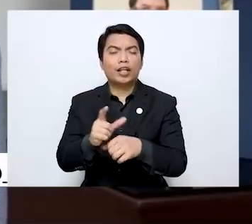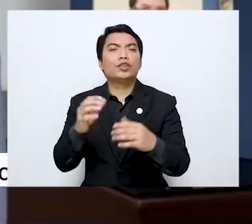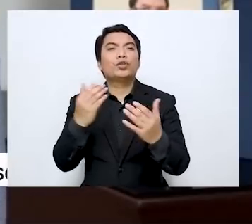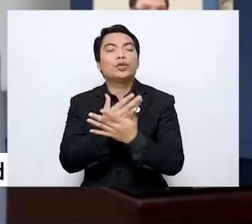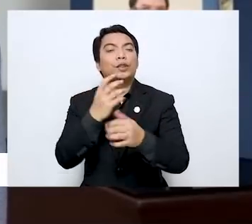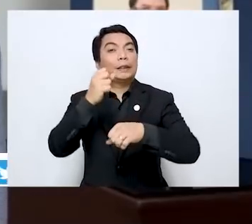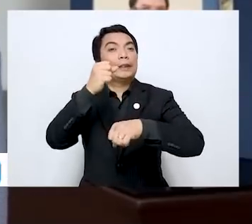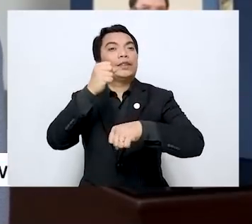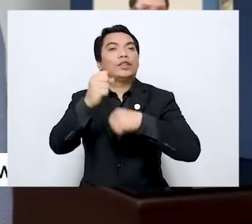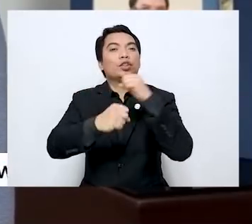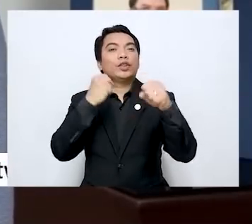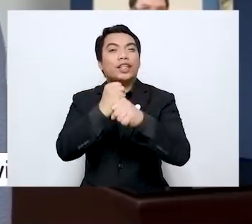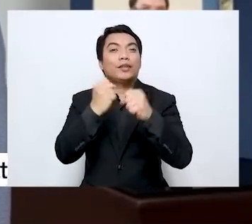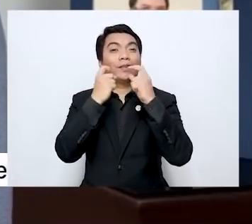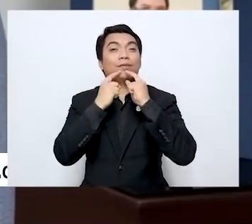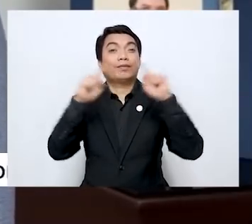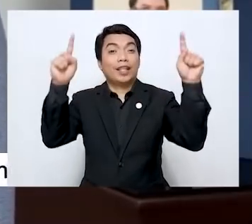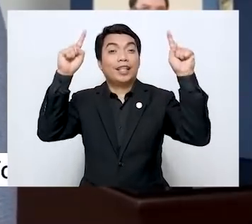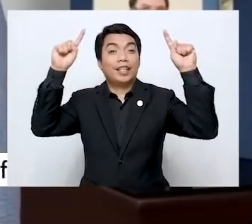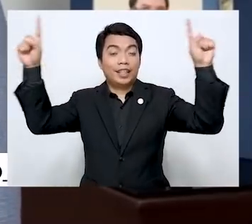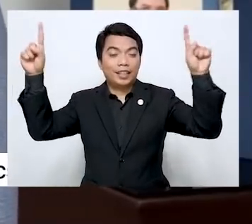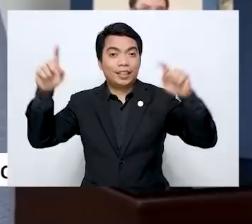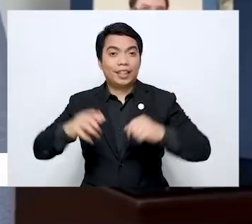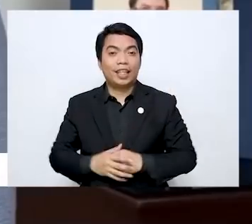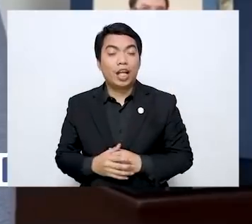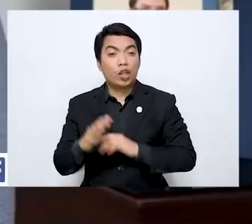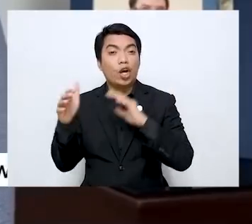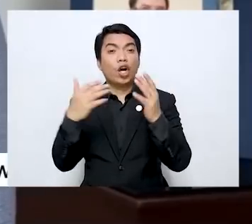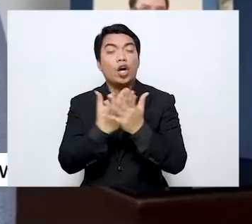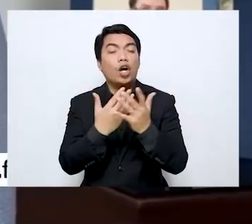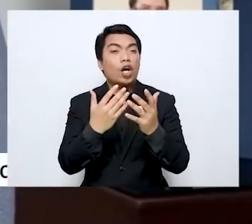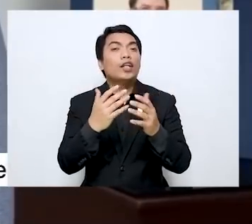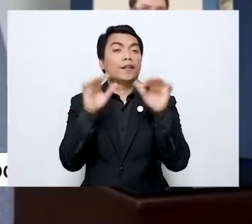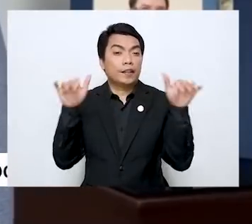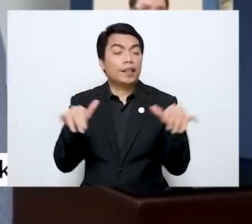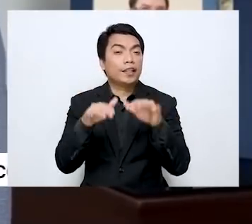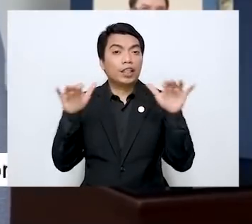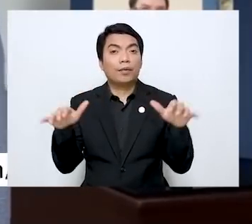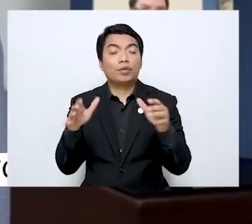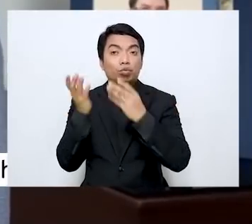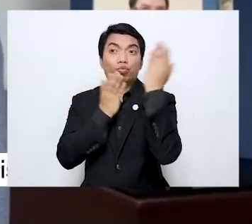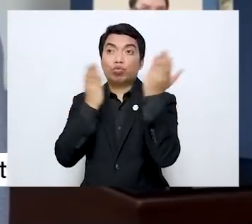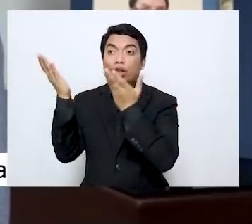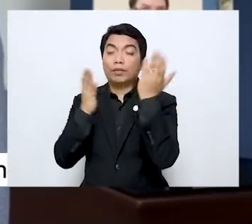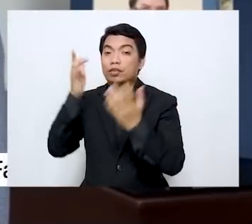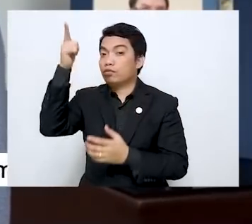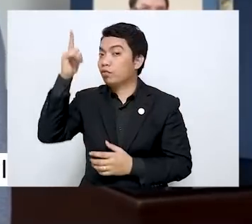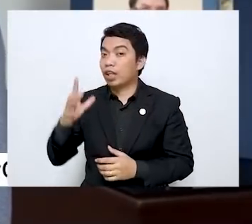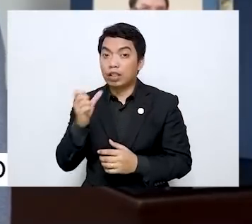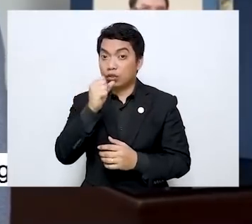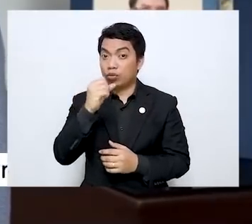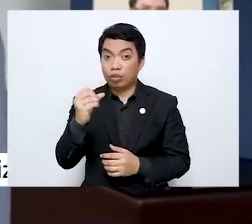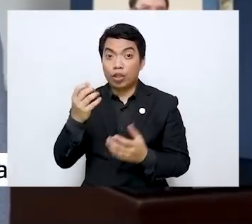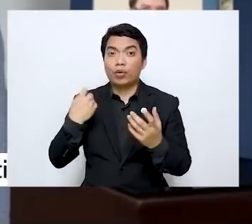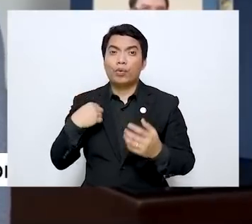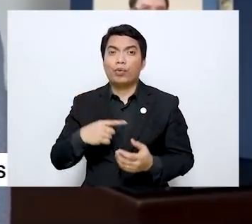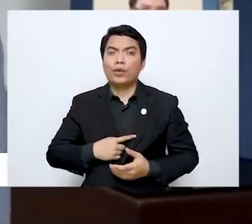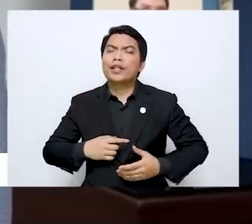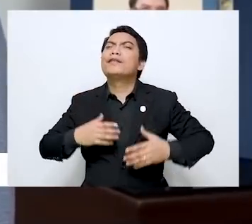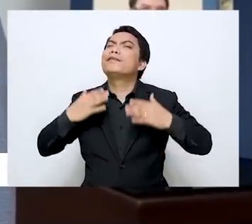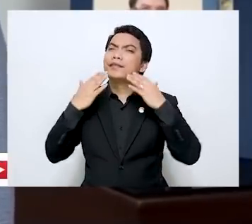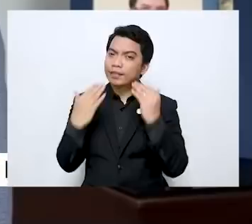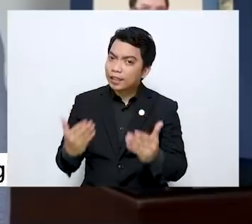with victories and triumphs in all aspects of our services to our Lord God. And that is why we're very